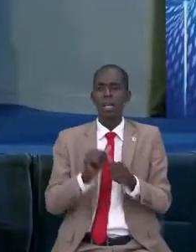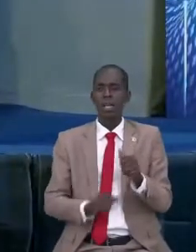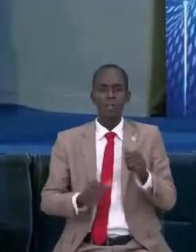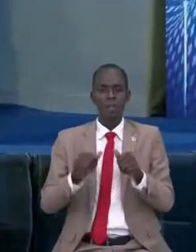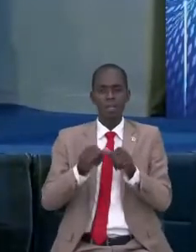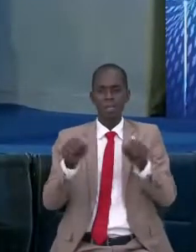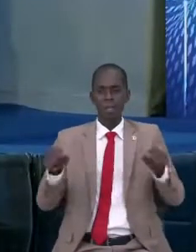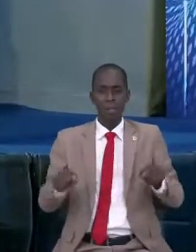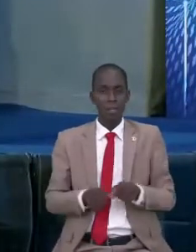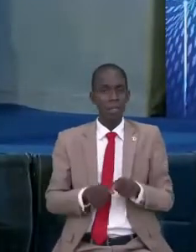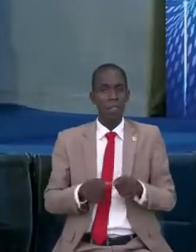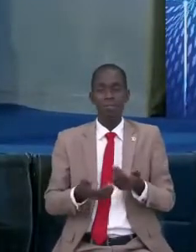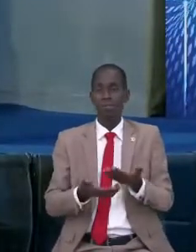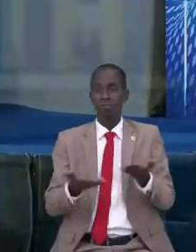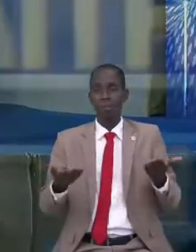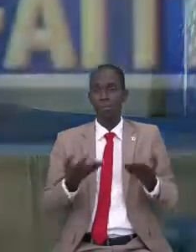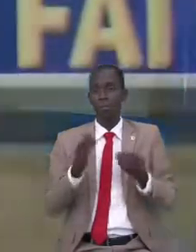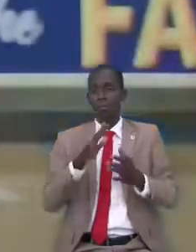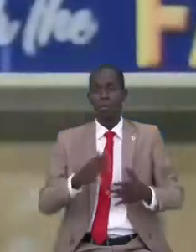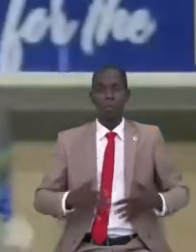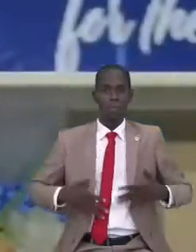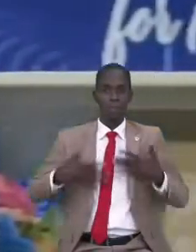life, every